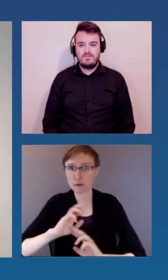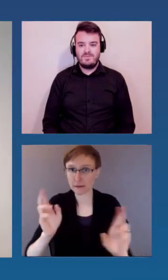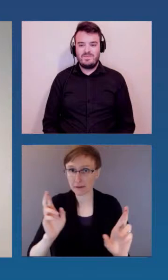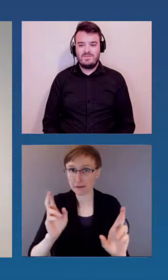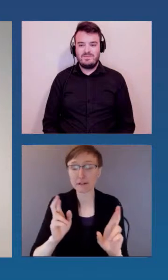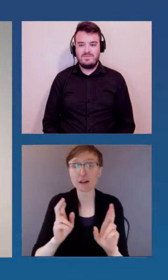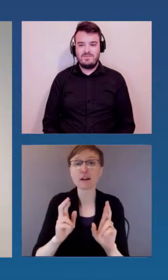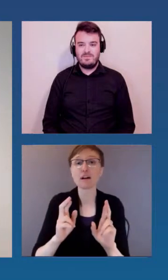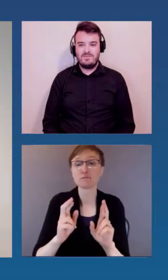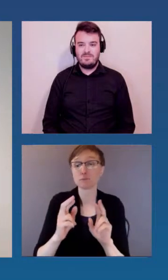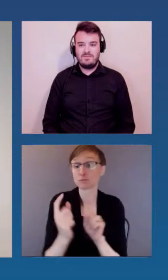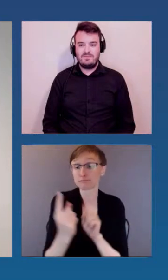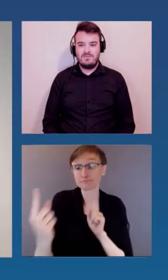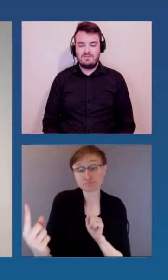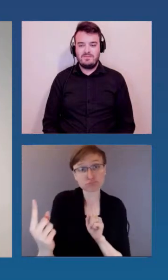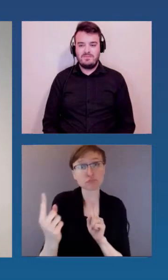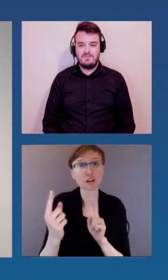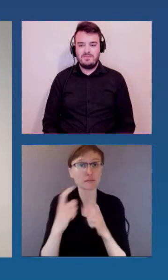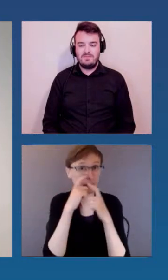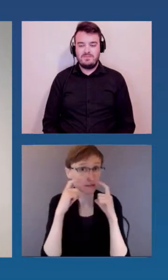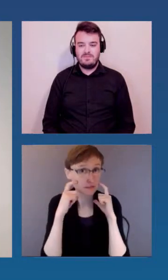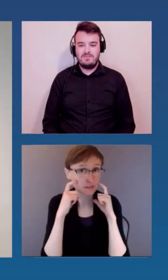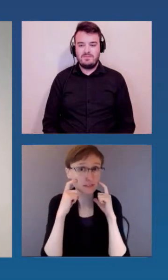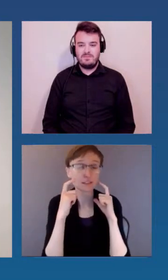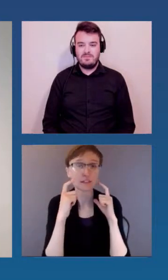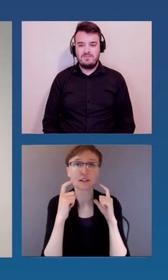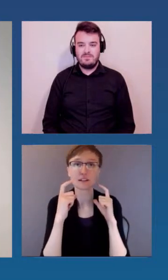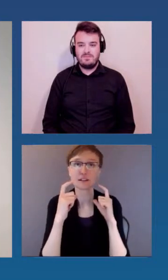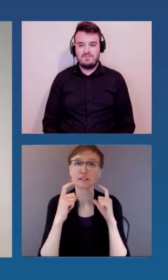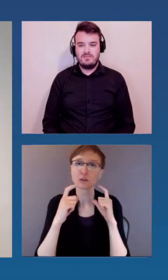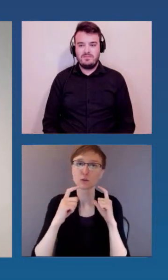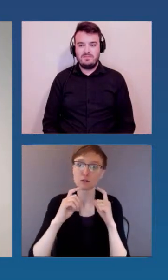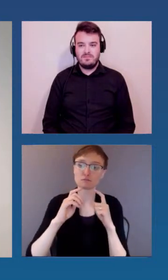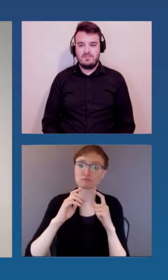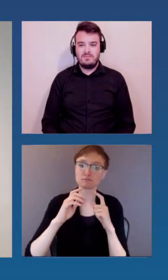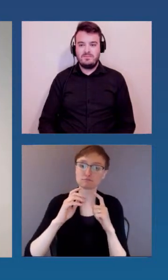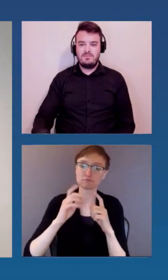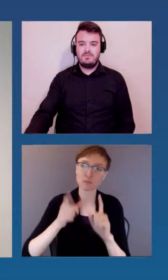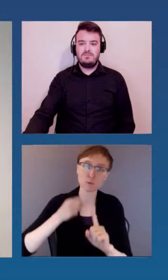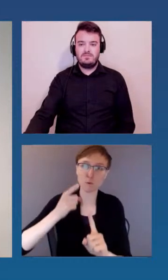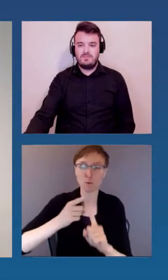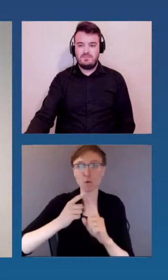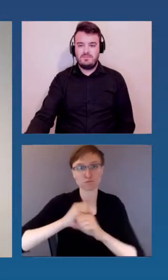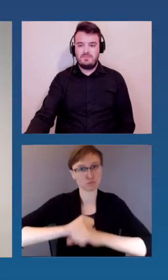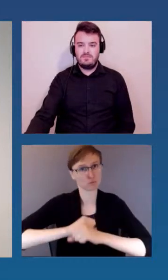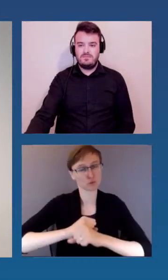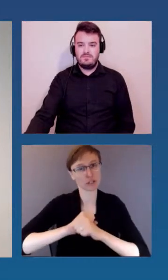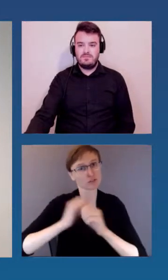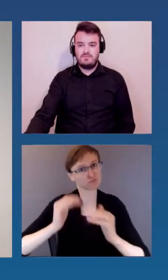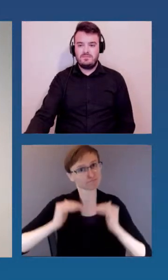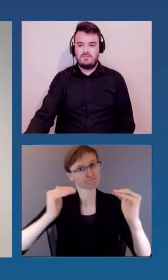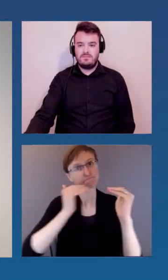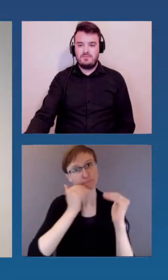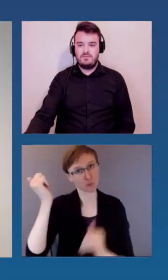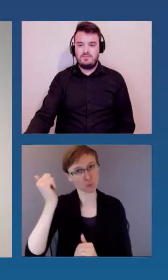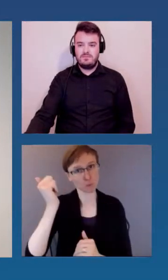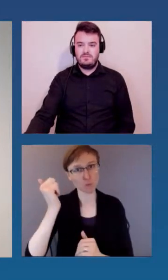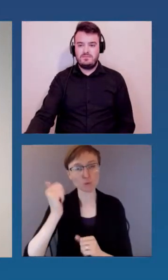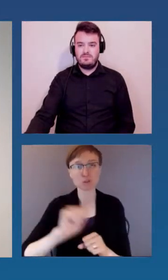on social gatherings, and there are specific requirements for international students as well. And for the past several